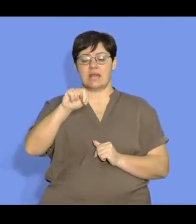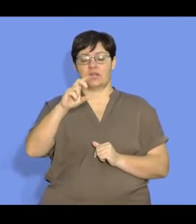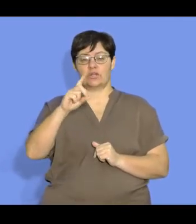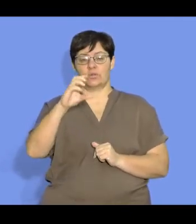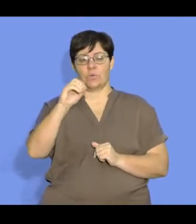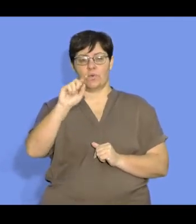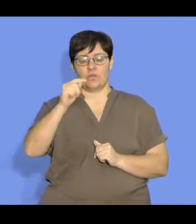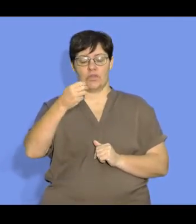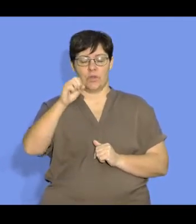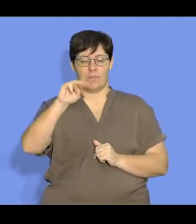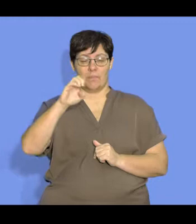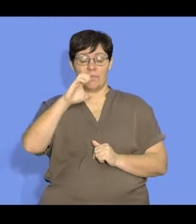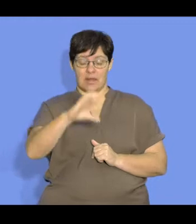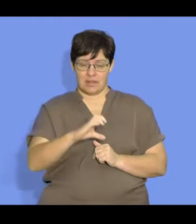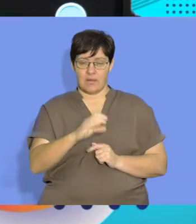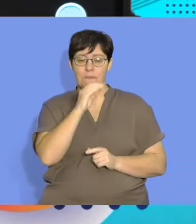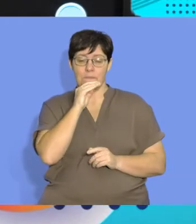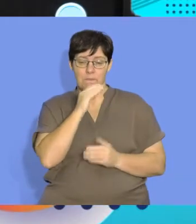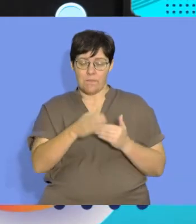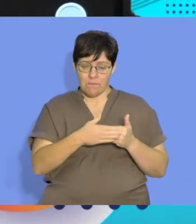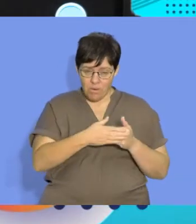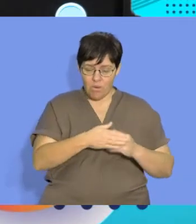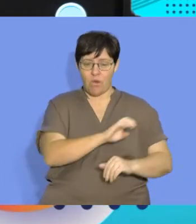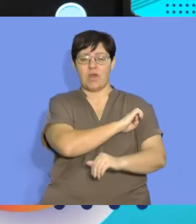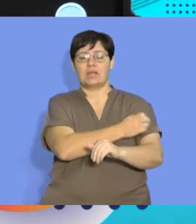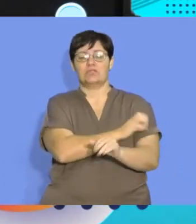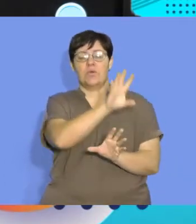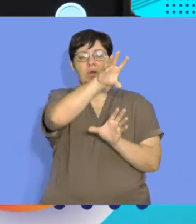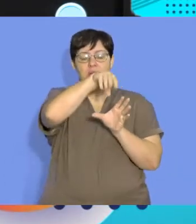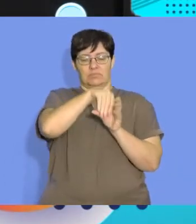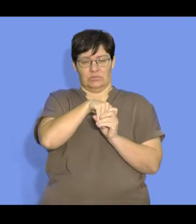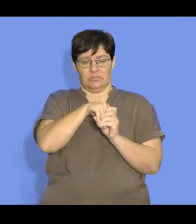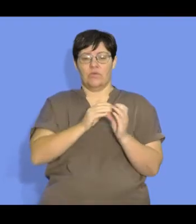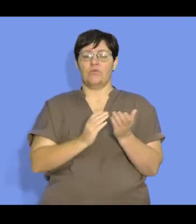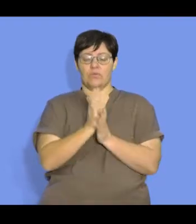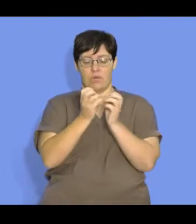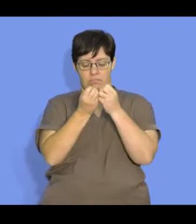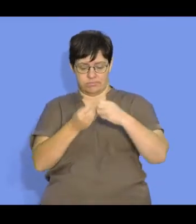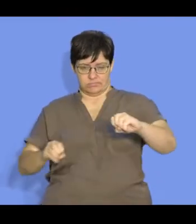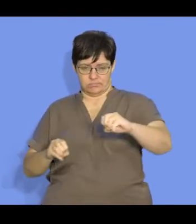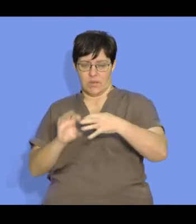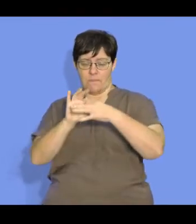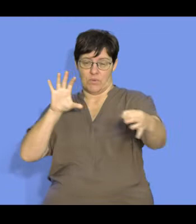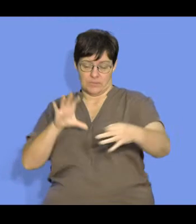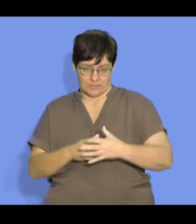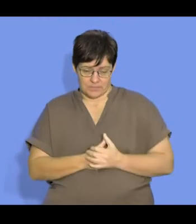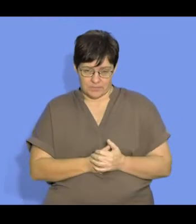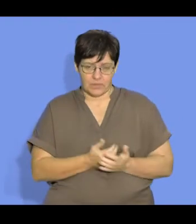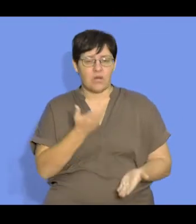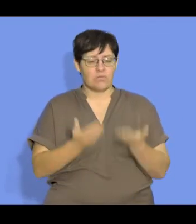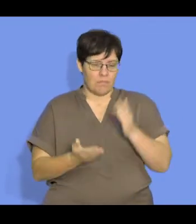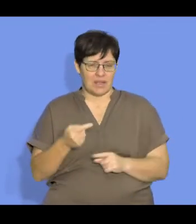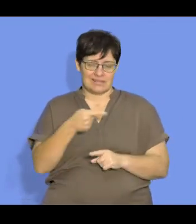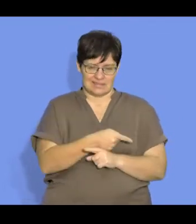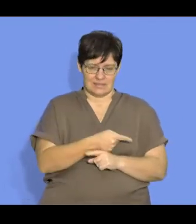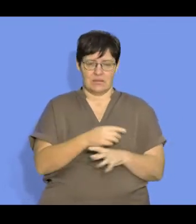another term, endothermic. Endothermic reaction is where more energy is absorbed during the breaking